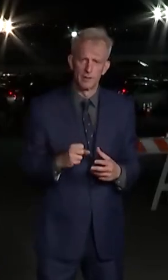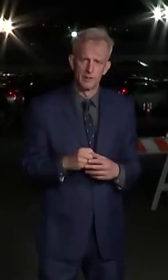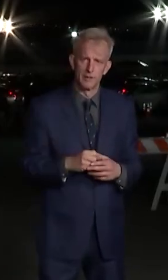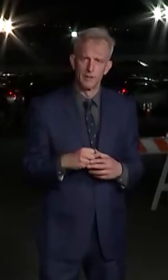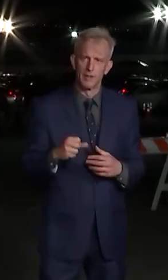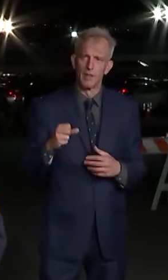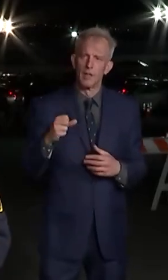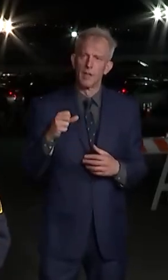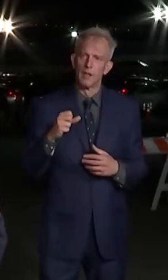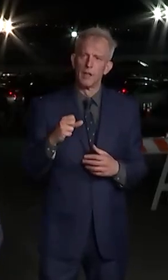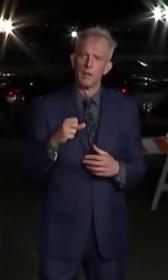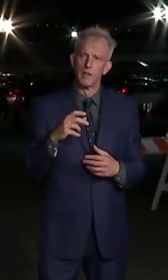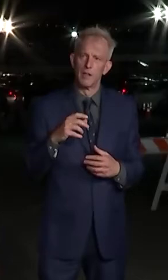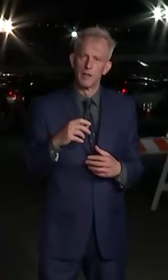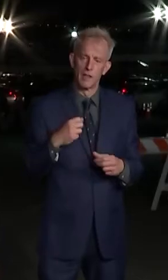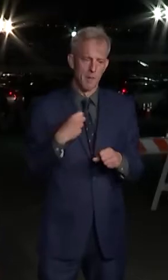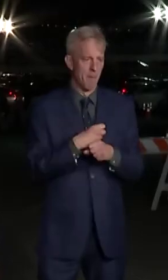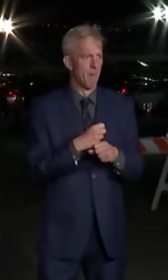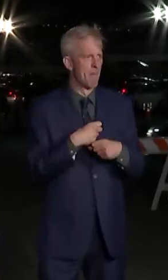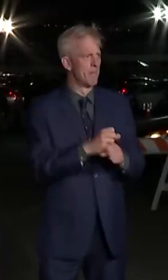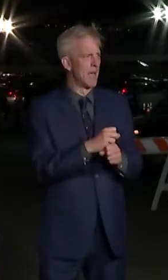Make America California Again.